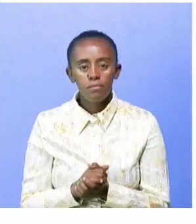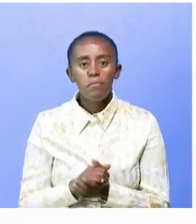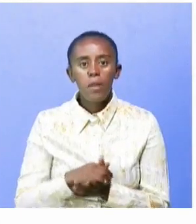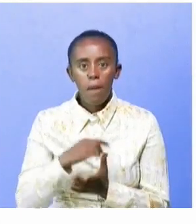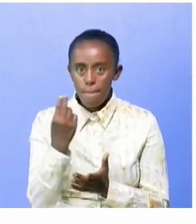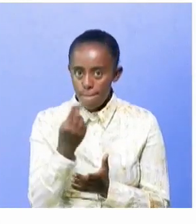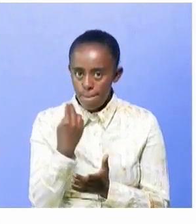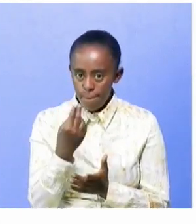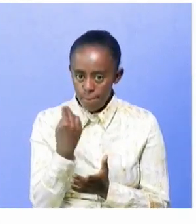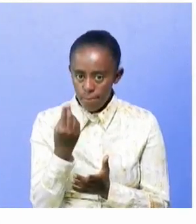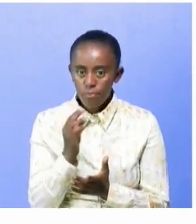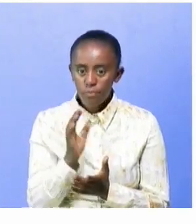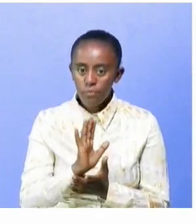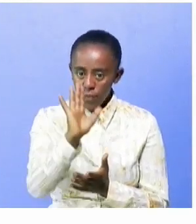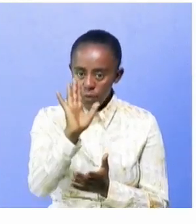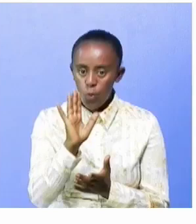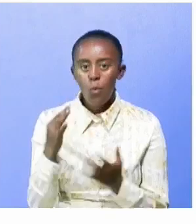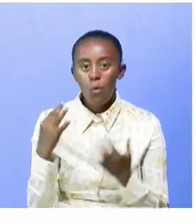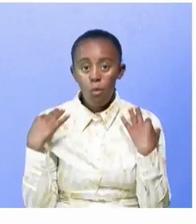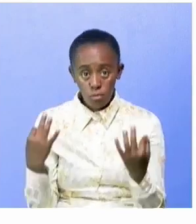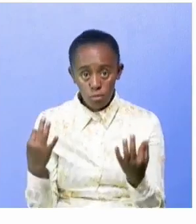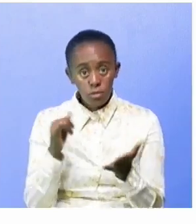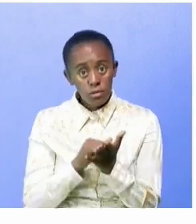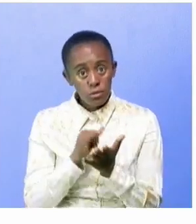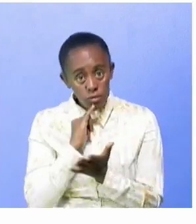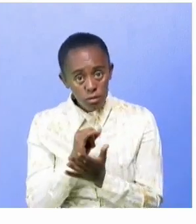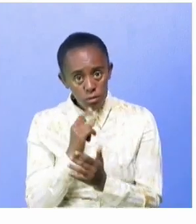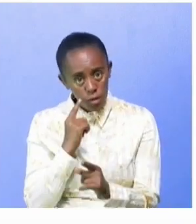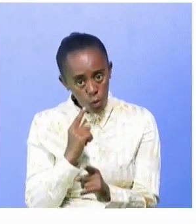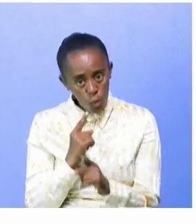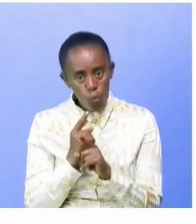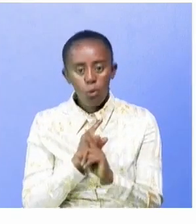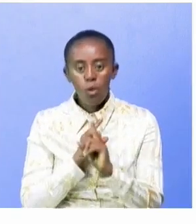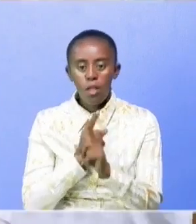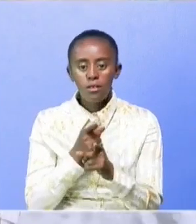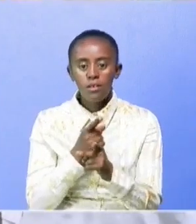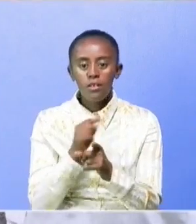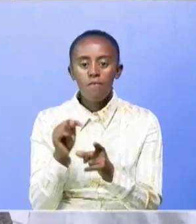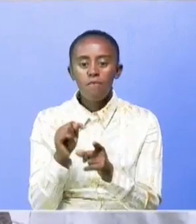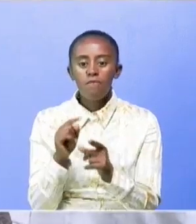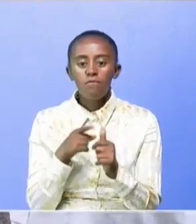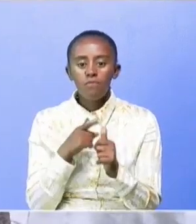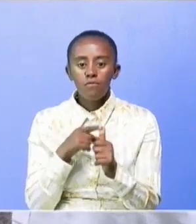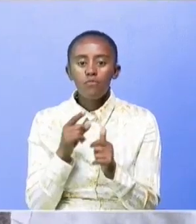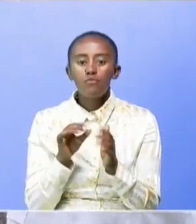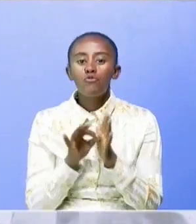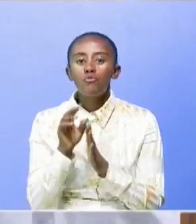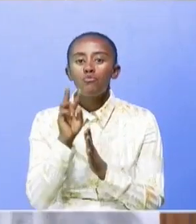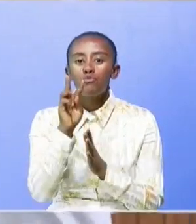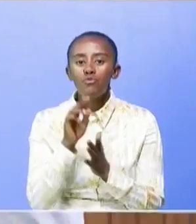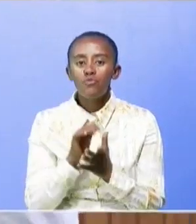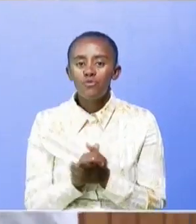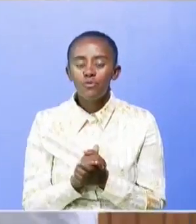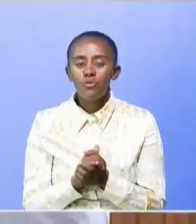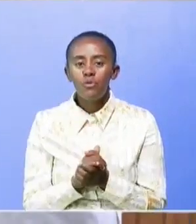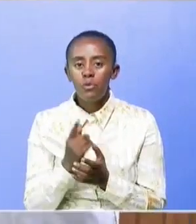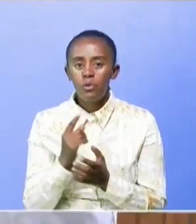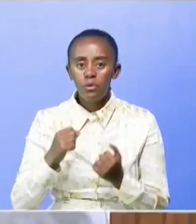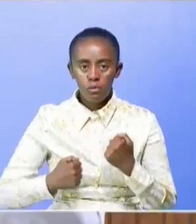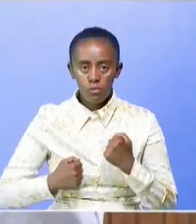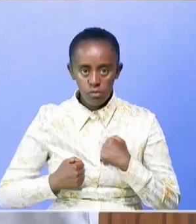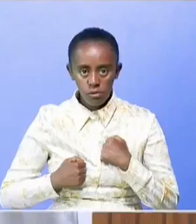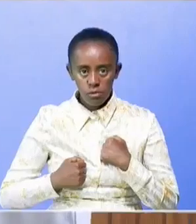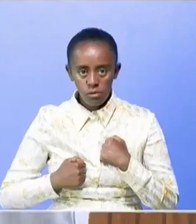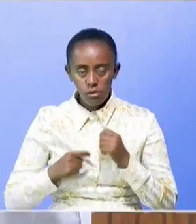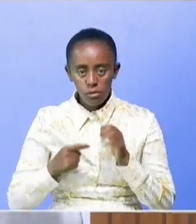your health. So that is the correct answer for the first one. What about number 2? The soldier